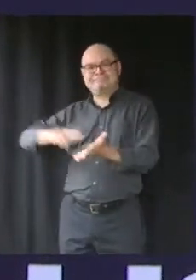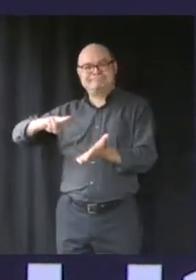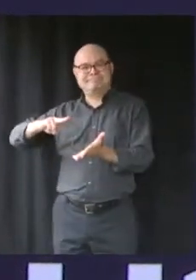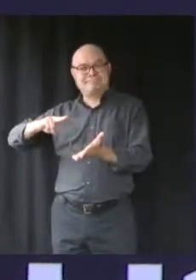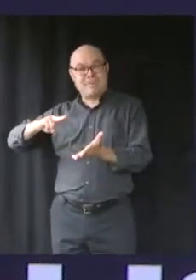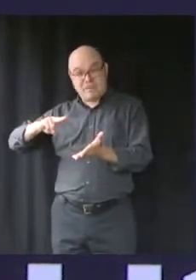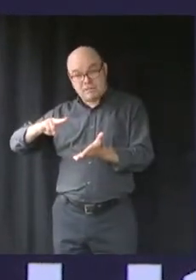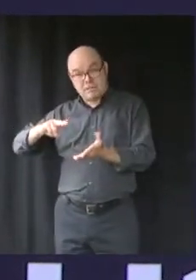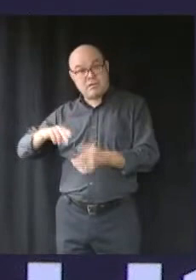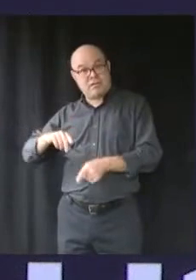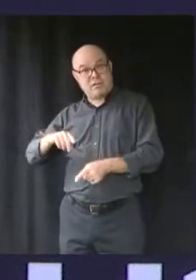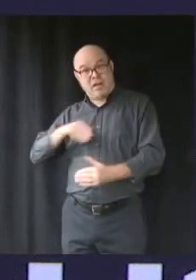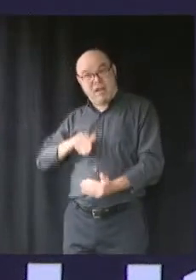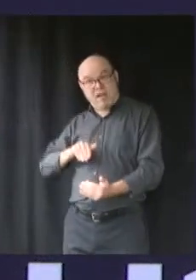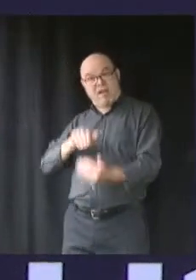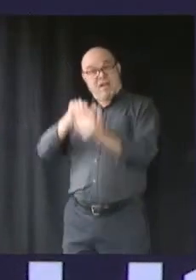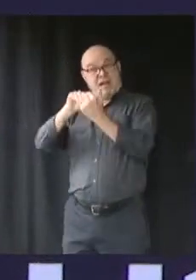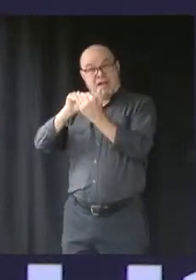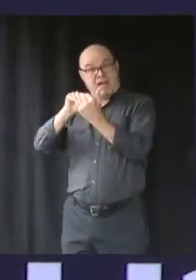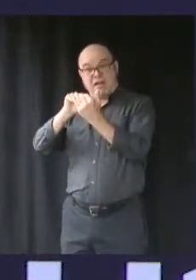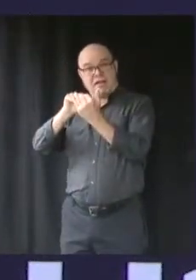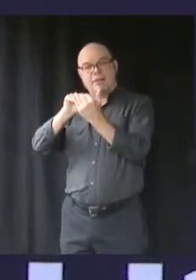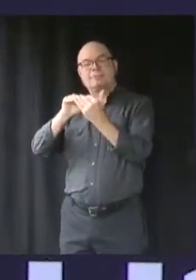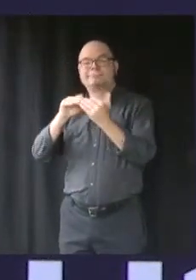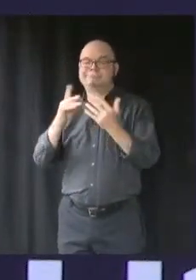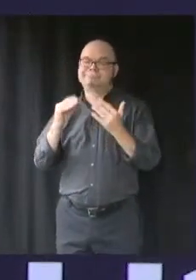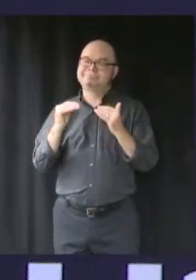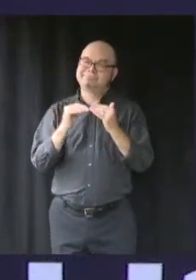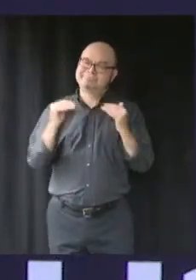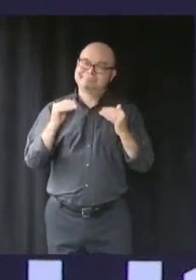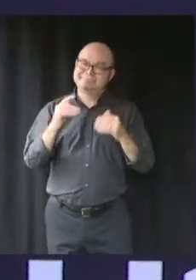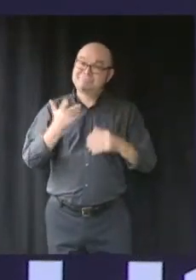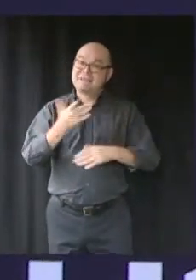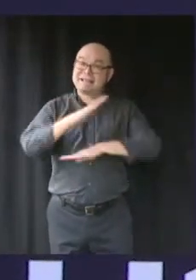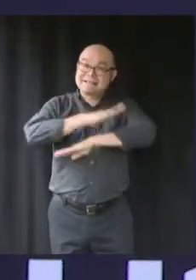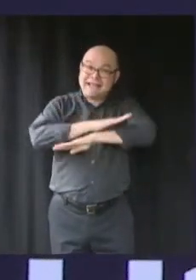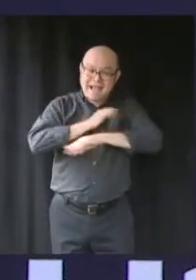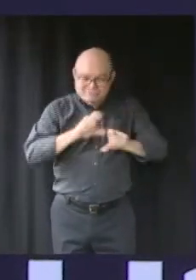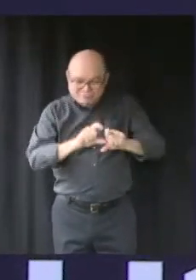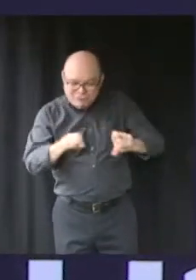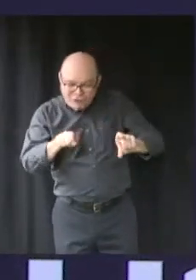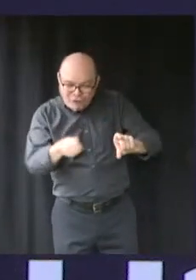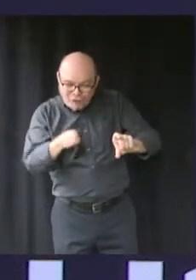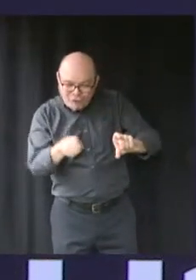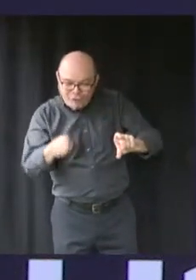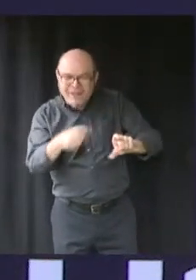And Chris Dodd's name is inscribed in that desk, and so is his dad's.